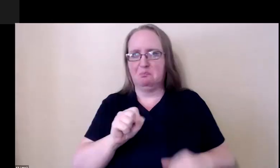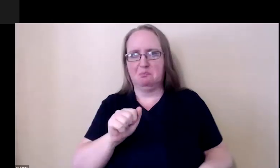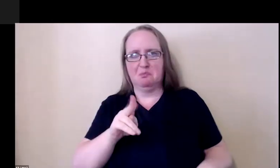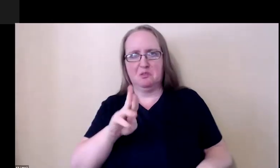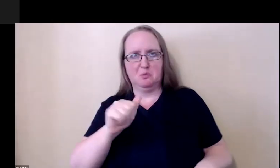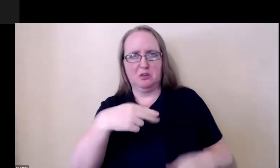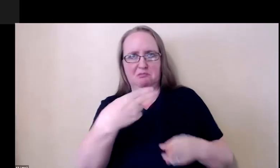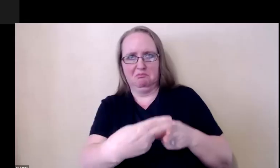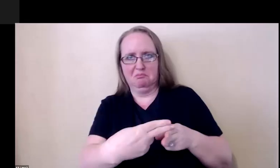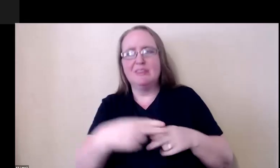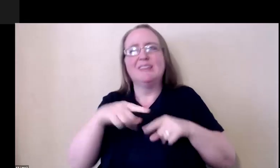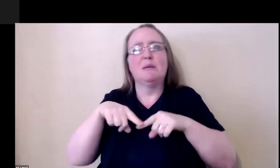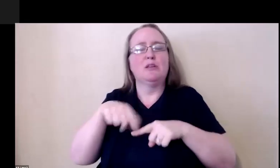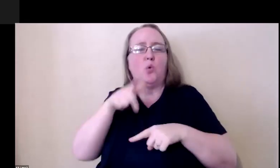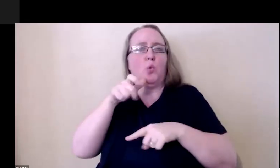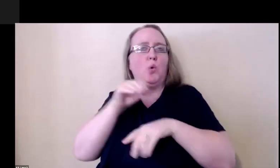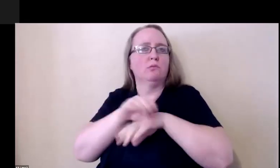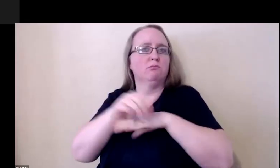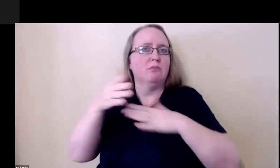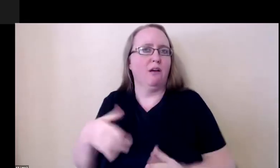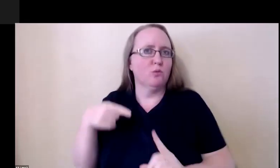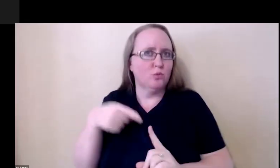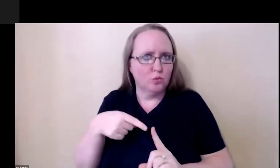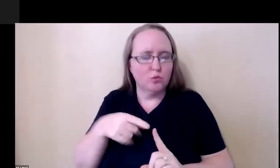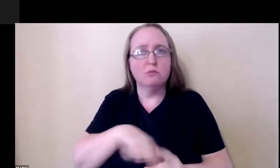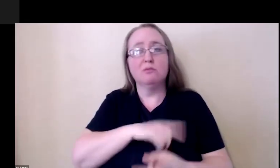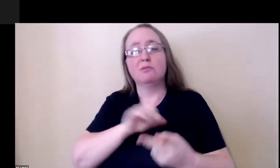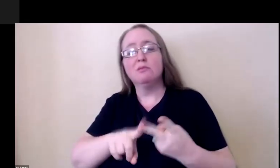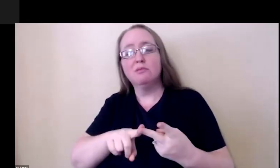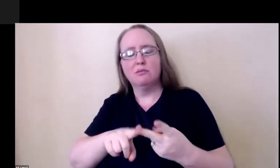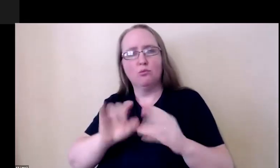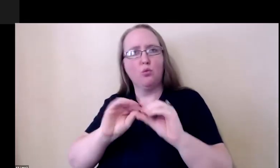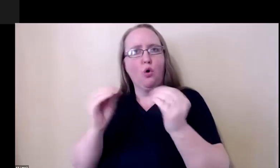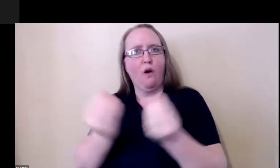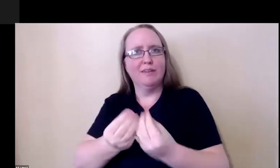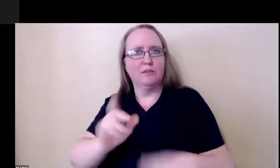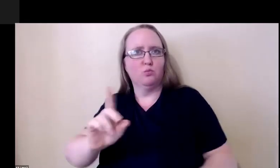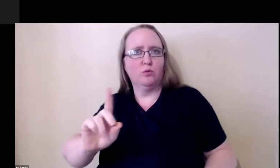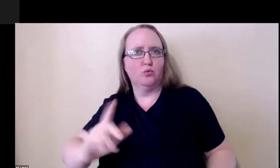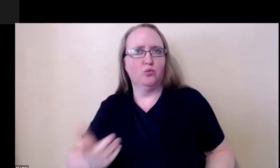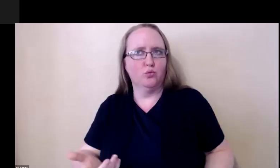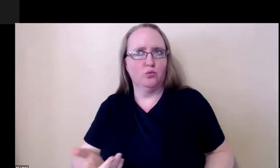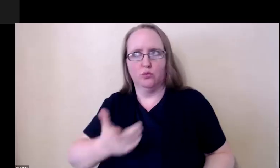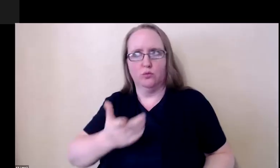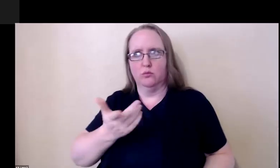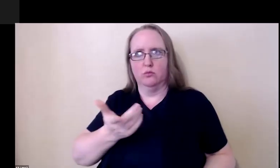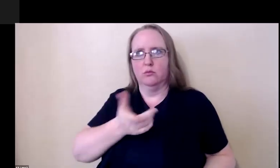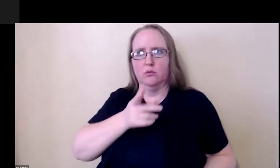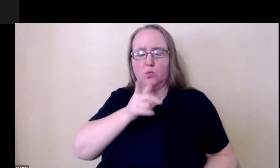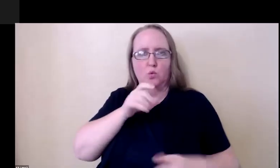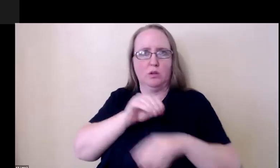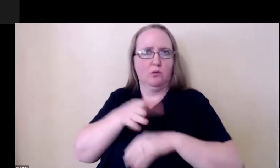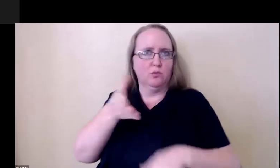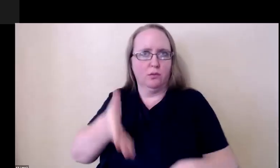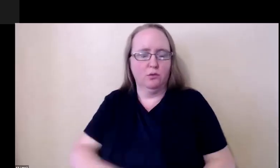the person who's the counselor. It also depends on the office who is the counselor.